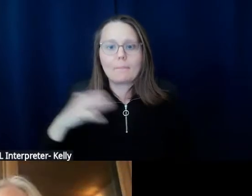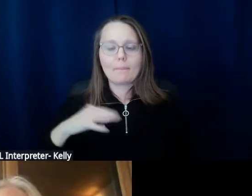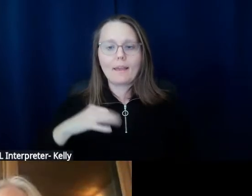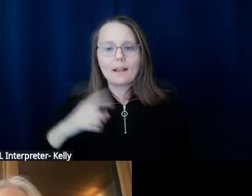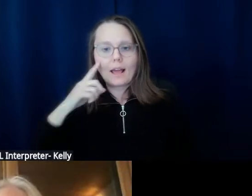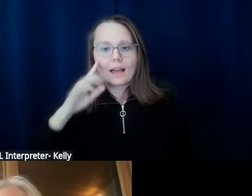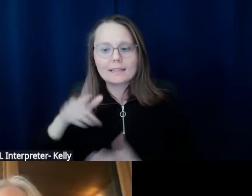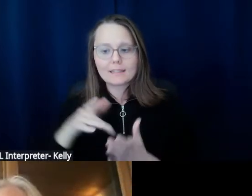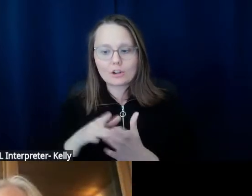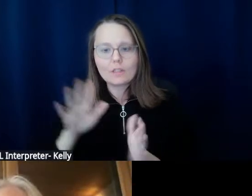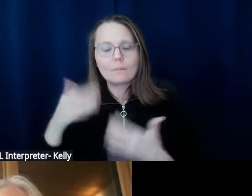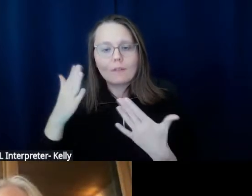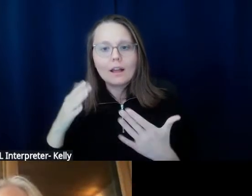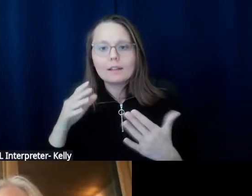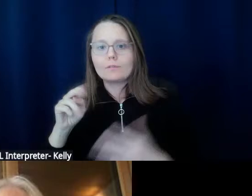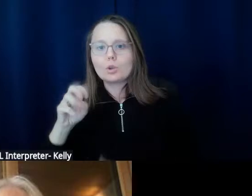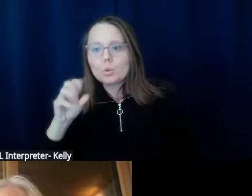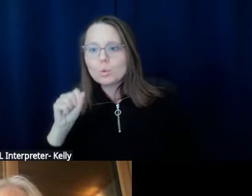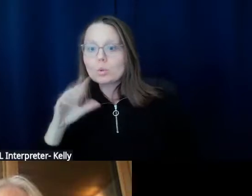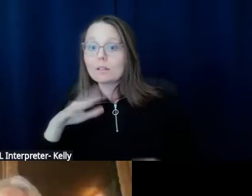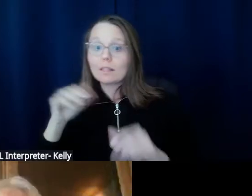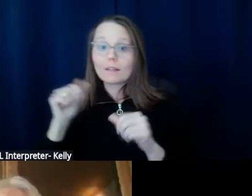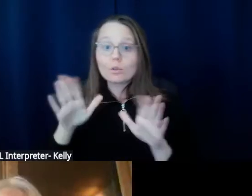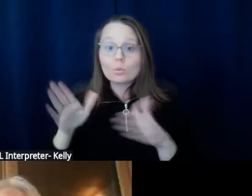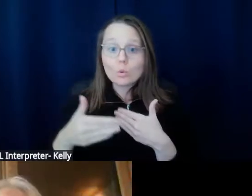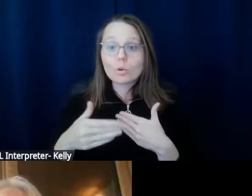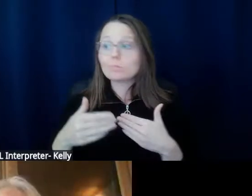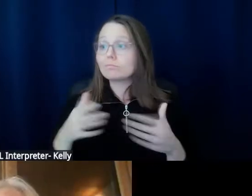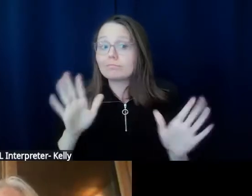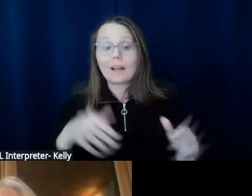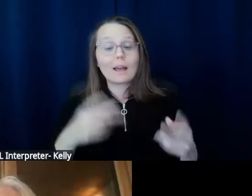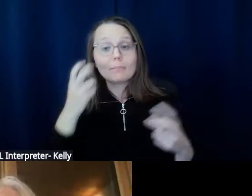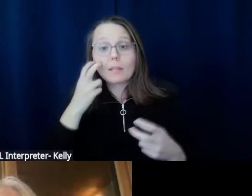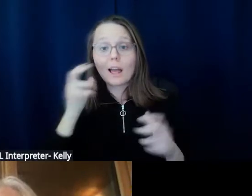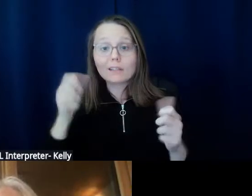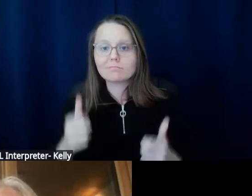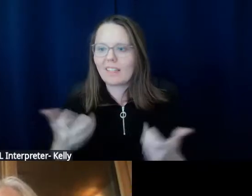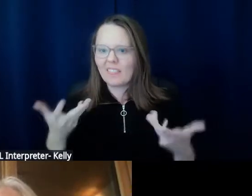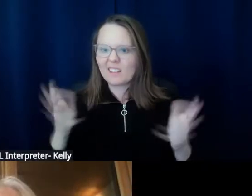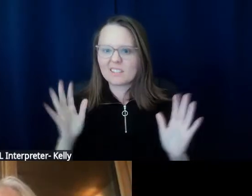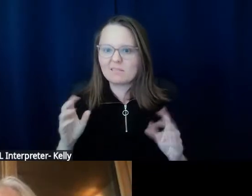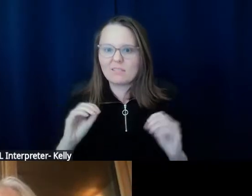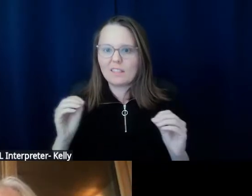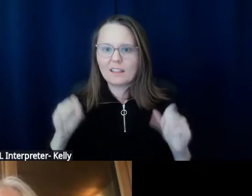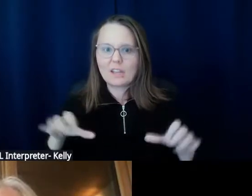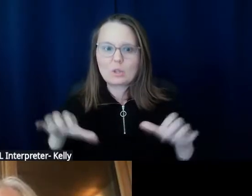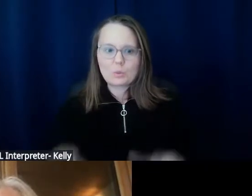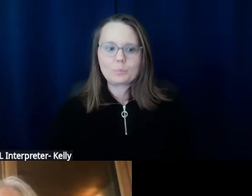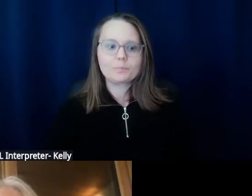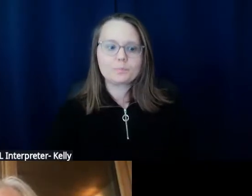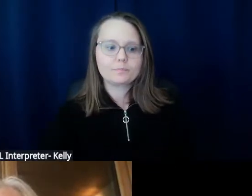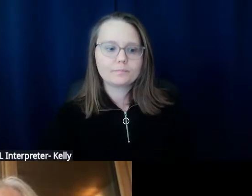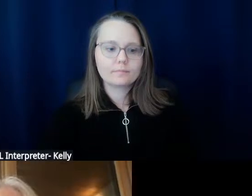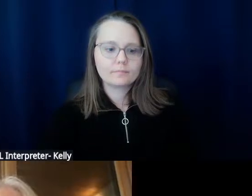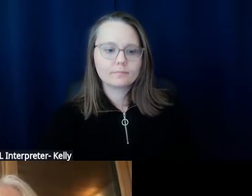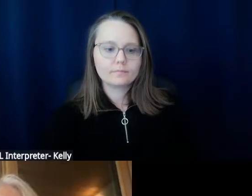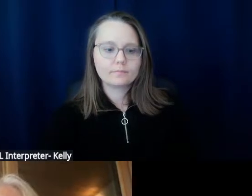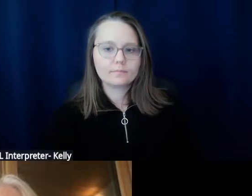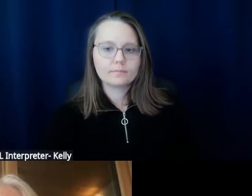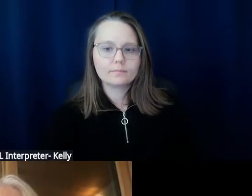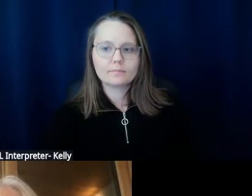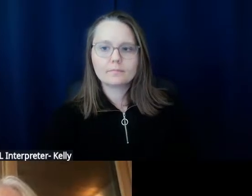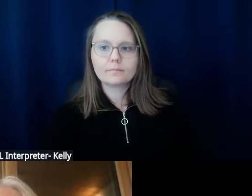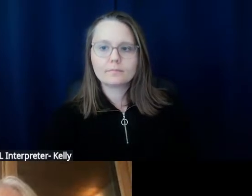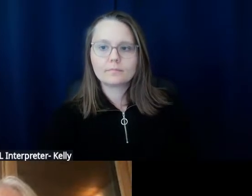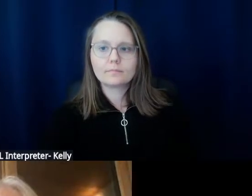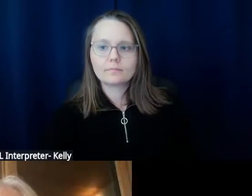gave the news, left the room, said I'm going blind, and that's it. And there's nothing we can do. And I think